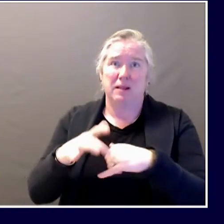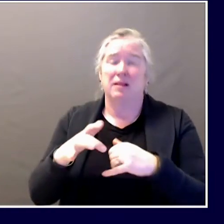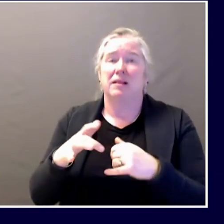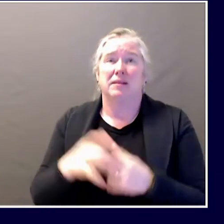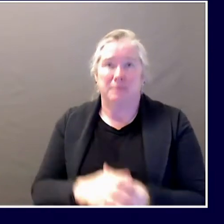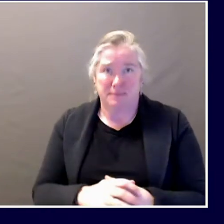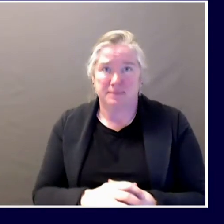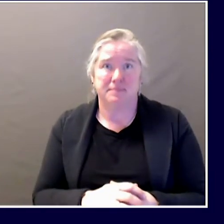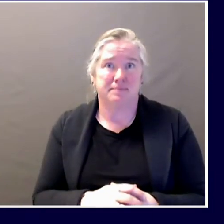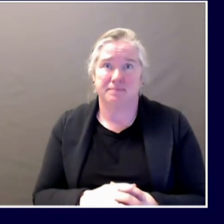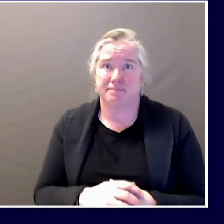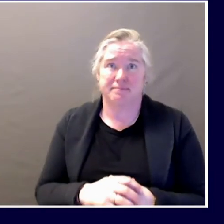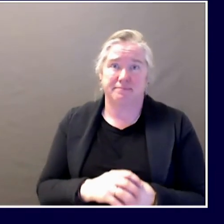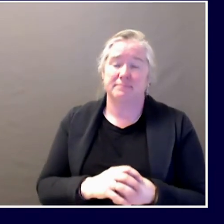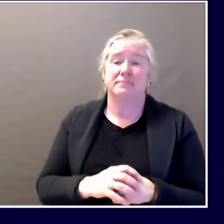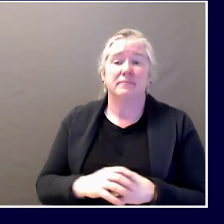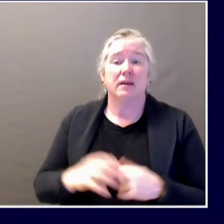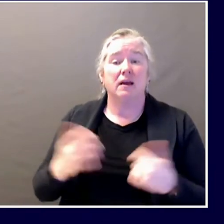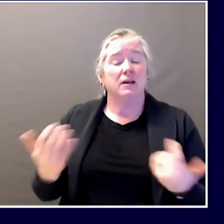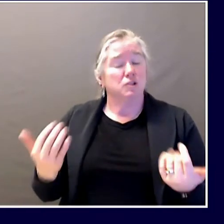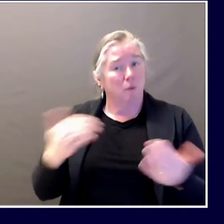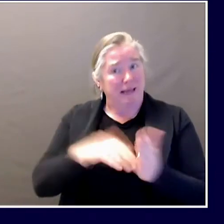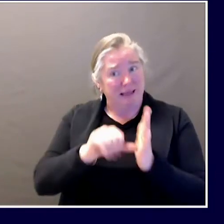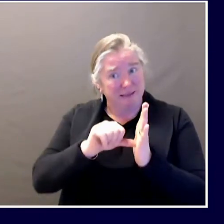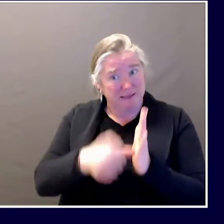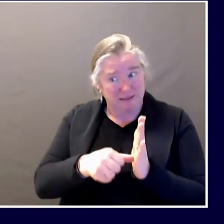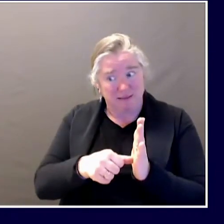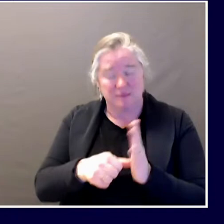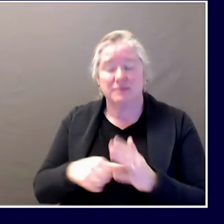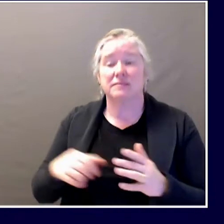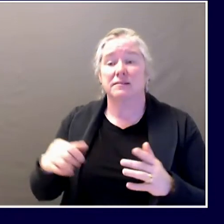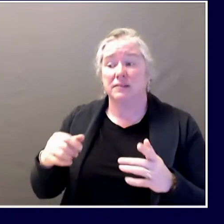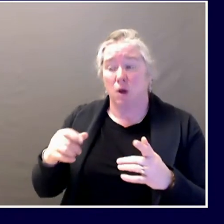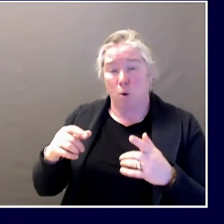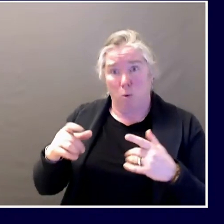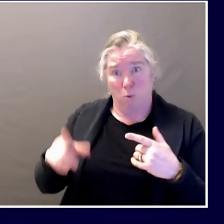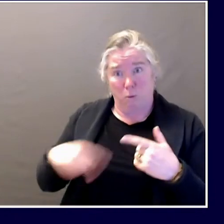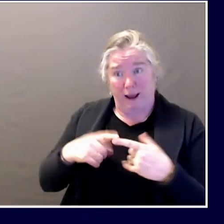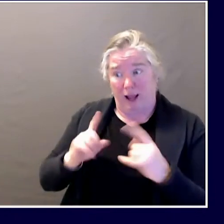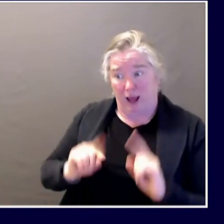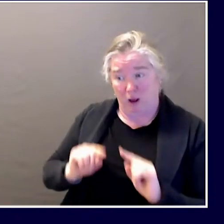period between no longer and not yet.